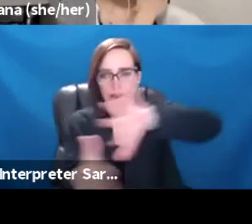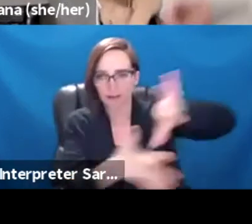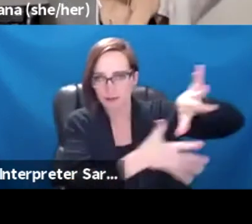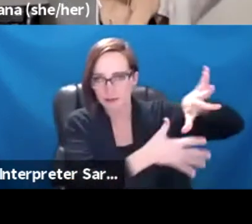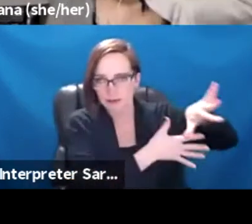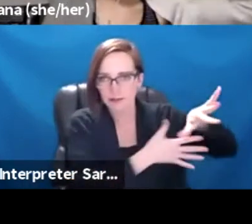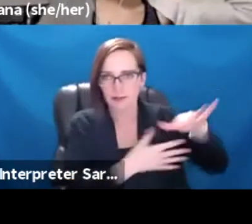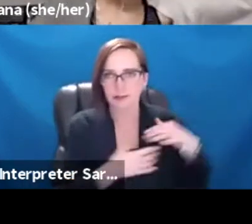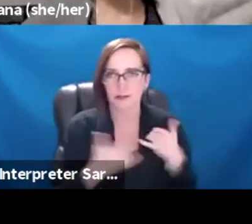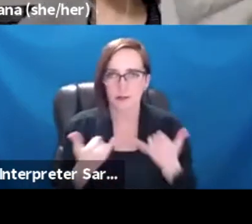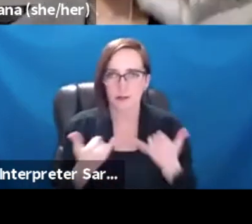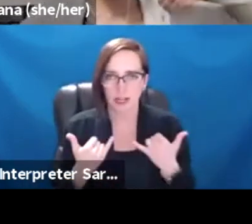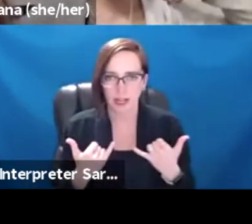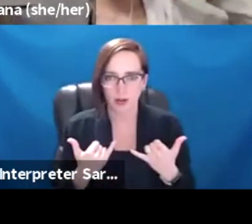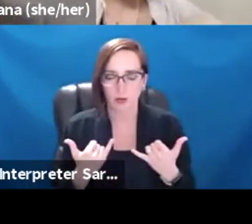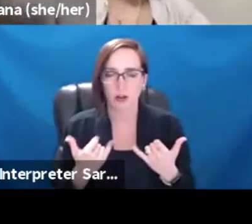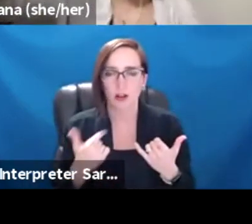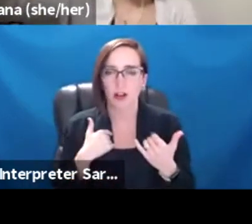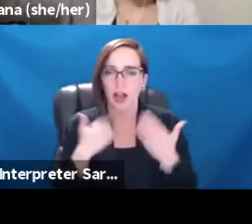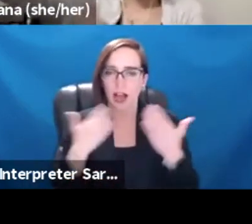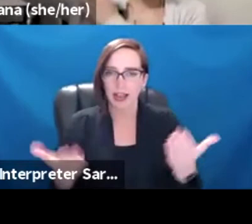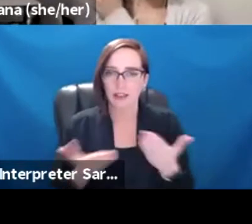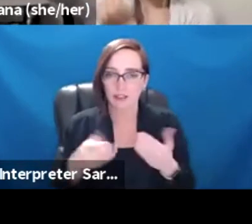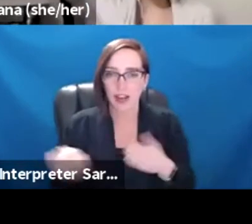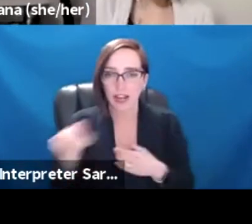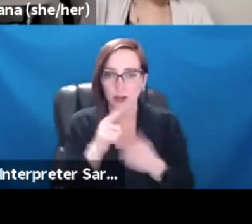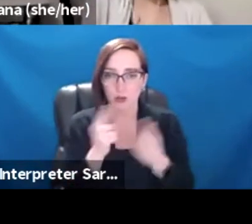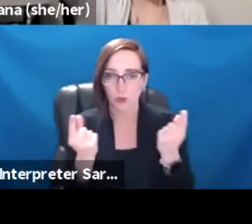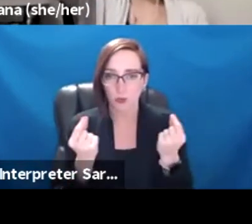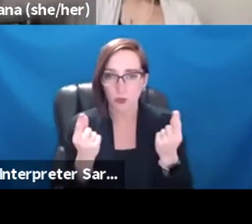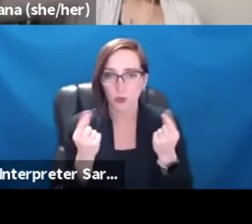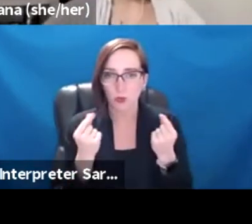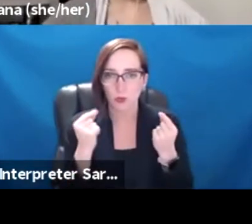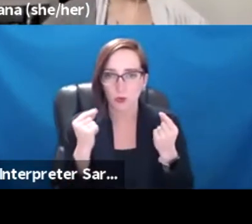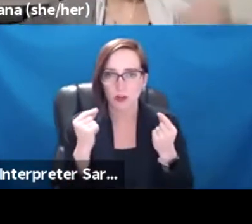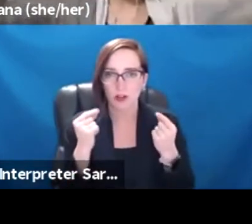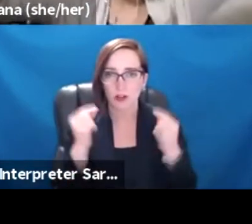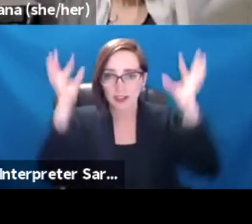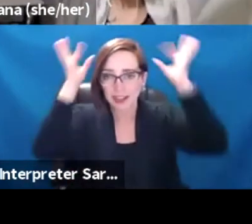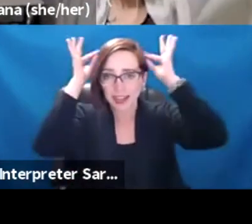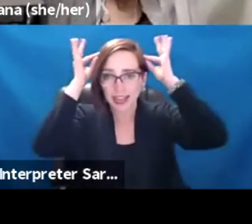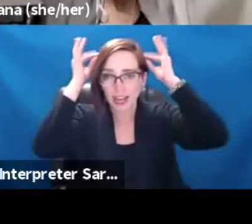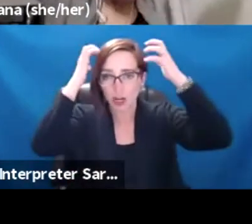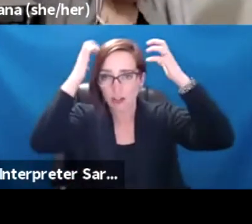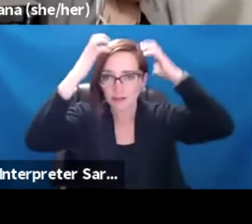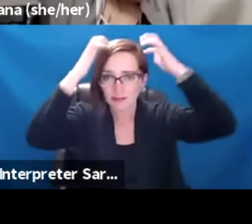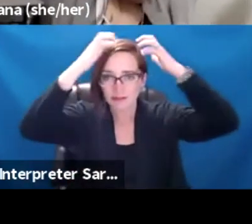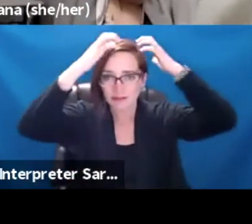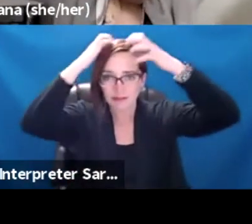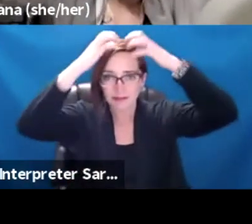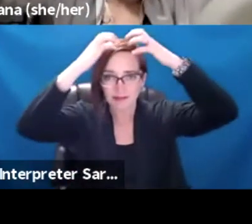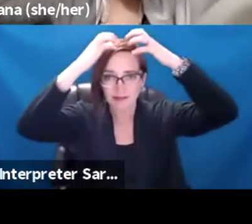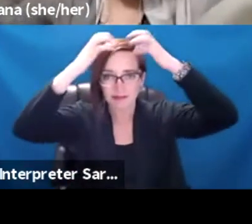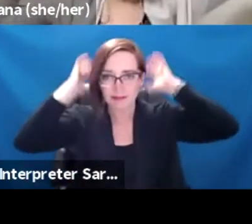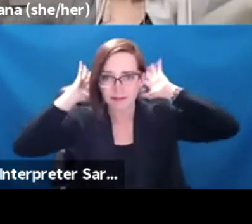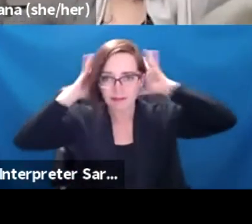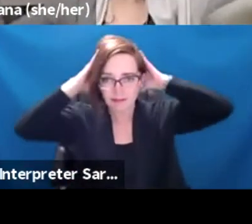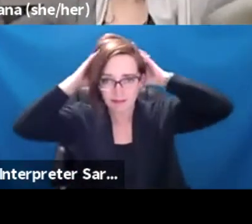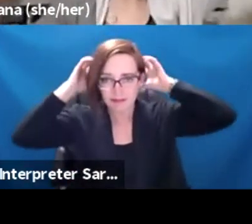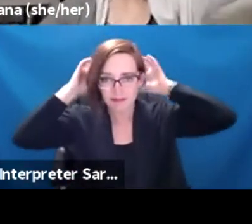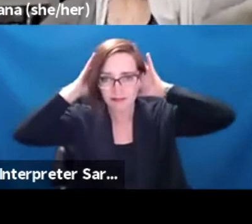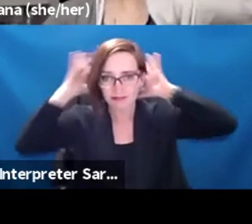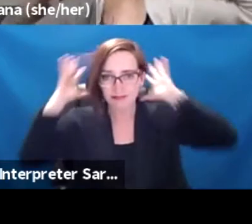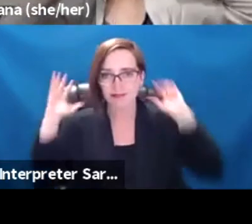now. What I invite you to do, if you can let your hair down or just run your fingers through your scalp,